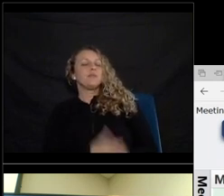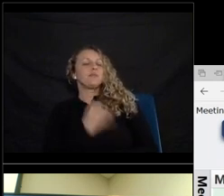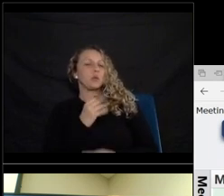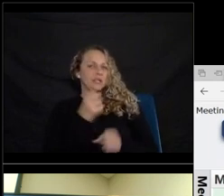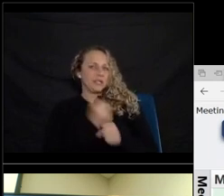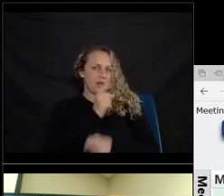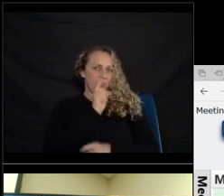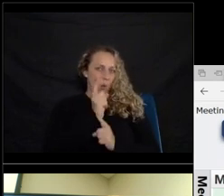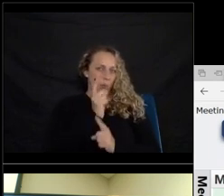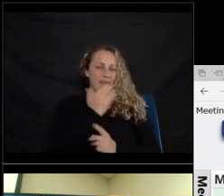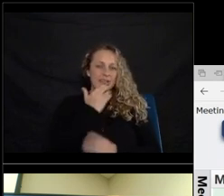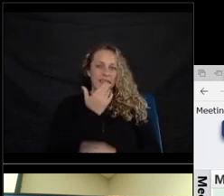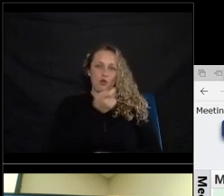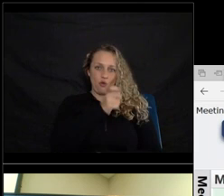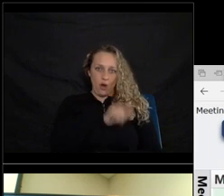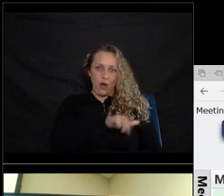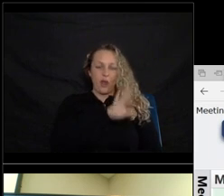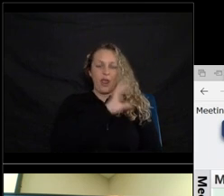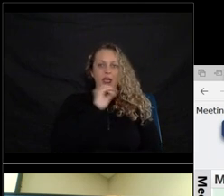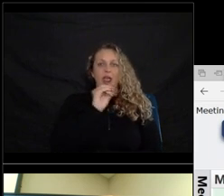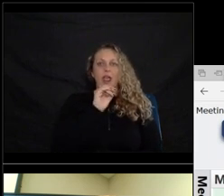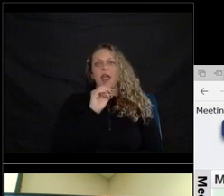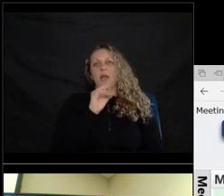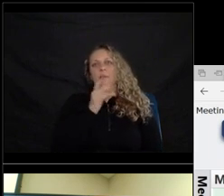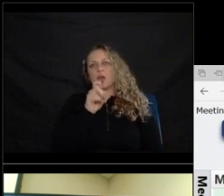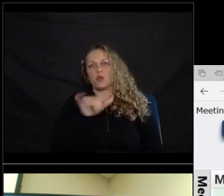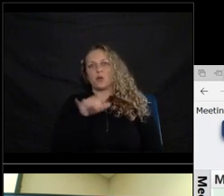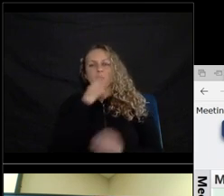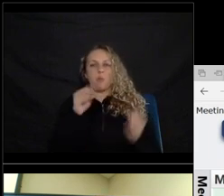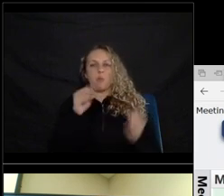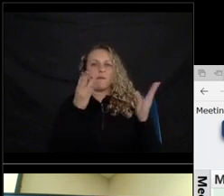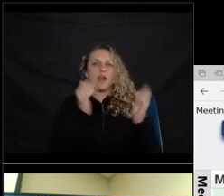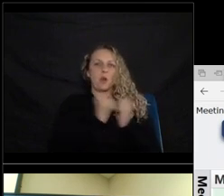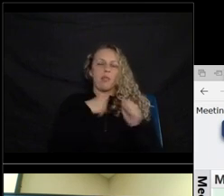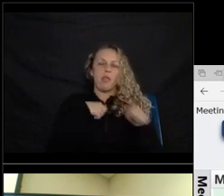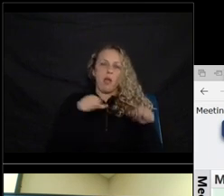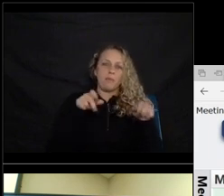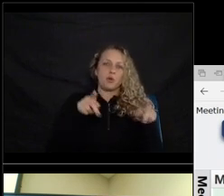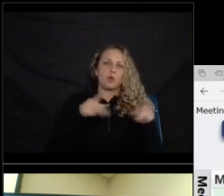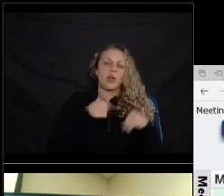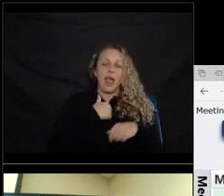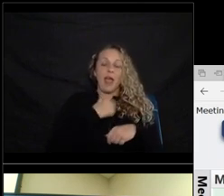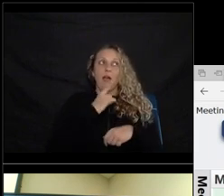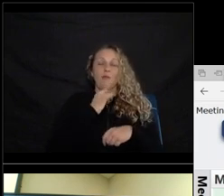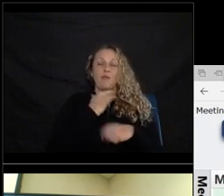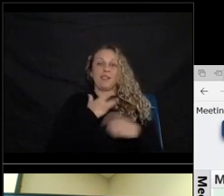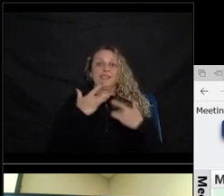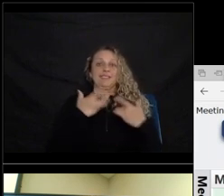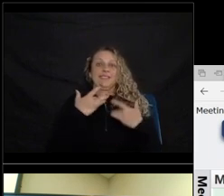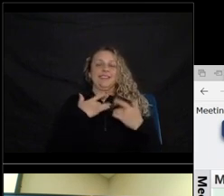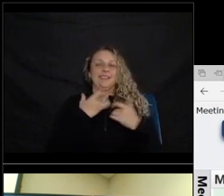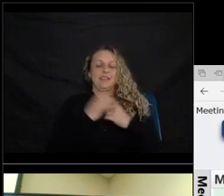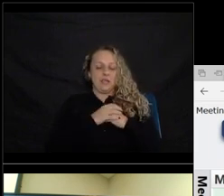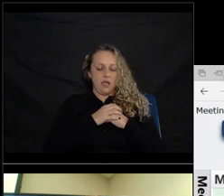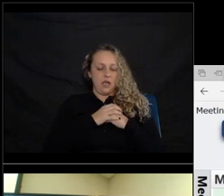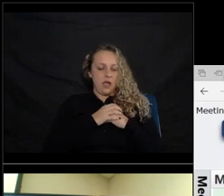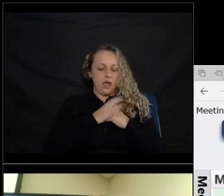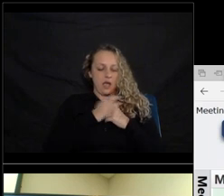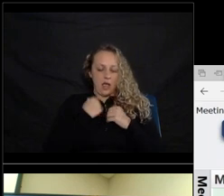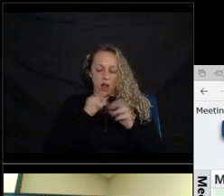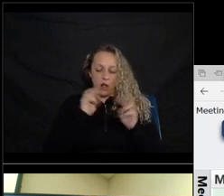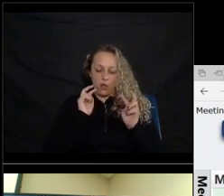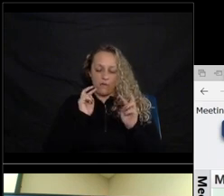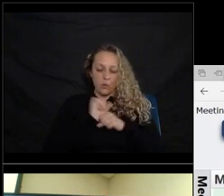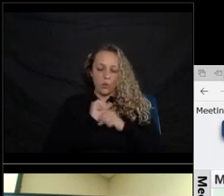to thank Chief Gregory and Chief Manager Laveri for providing me with this opportunity. I'm very excited. And I look